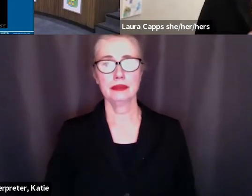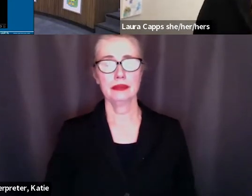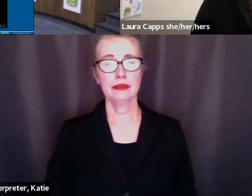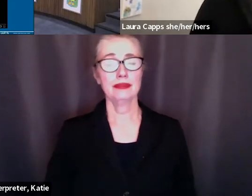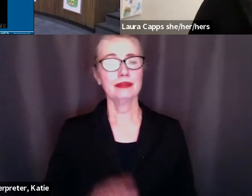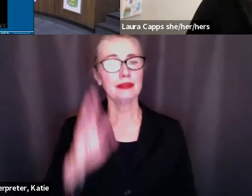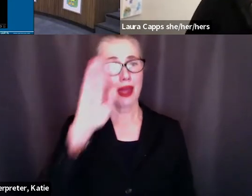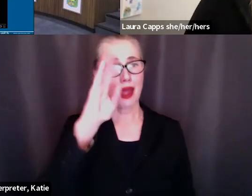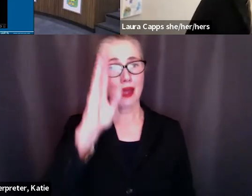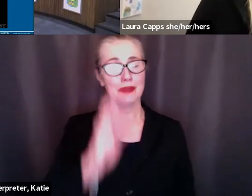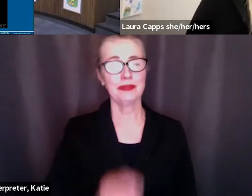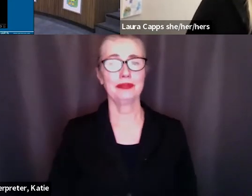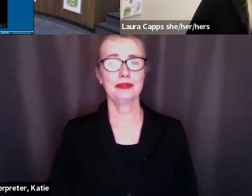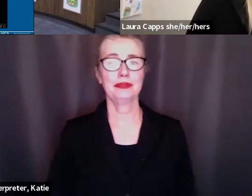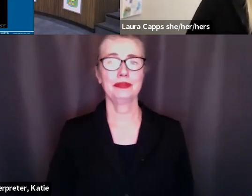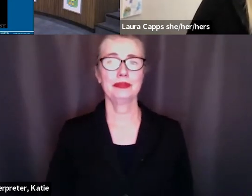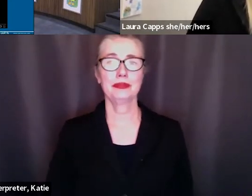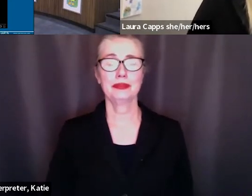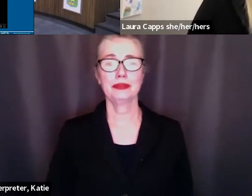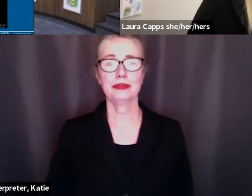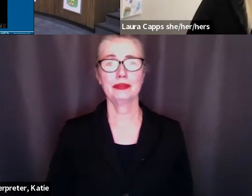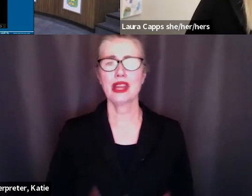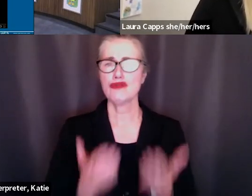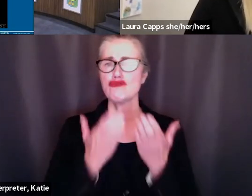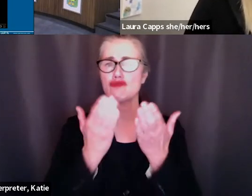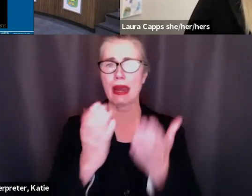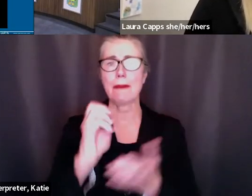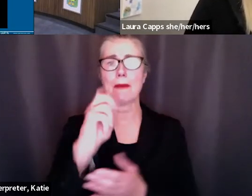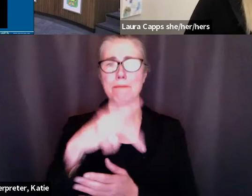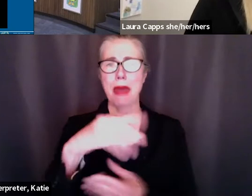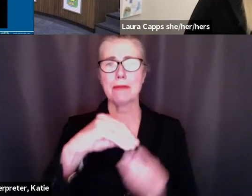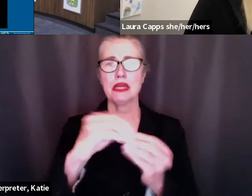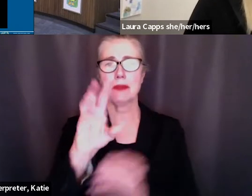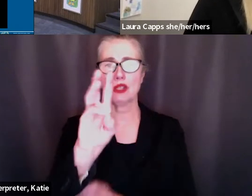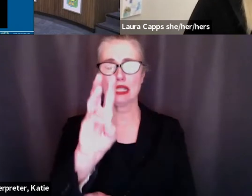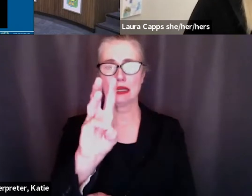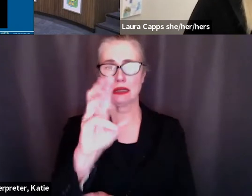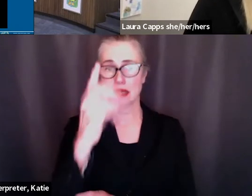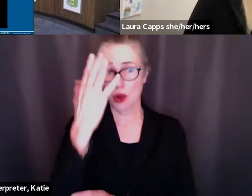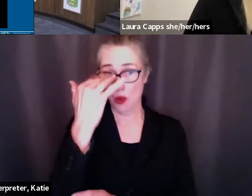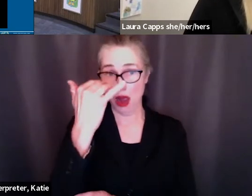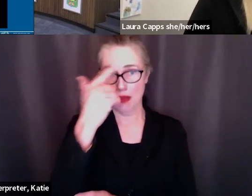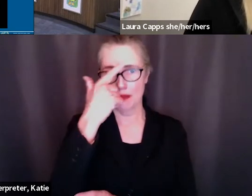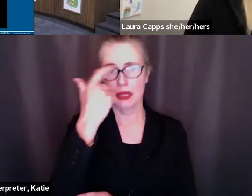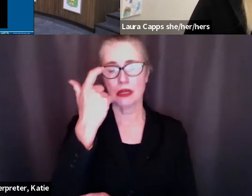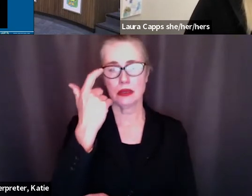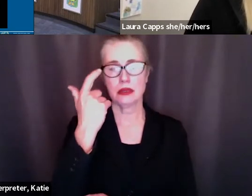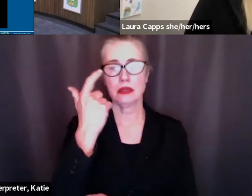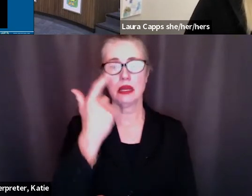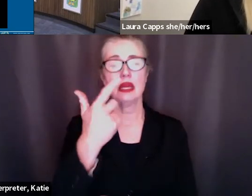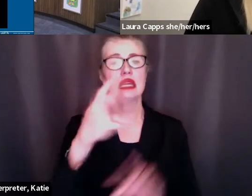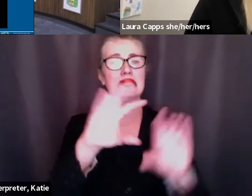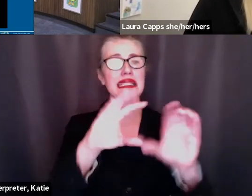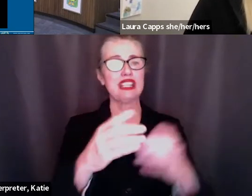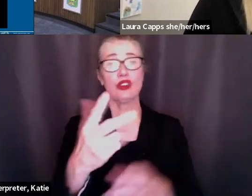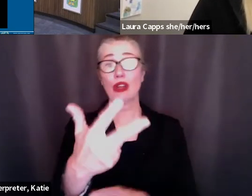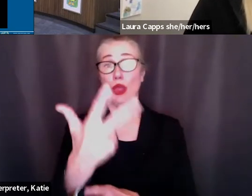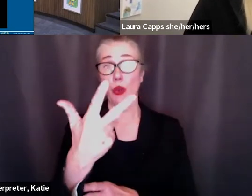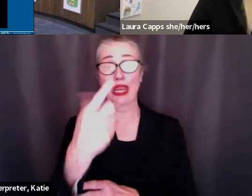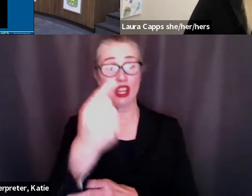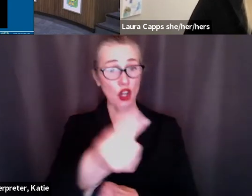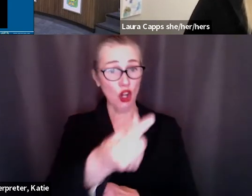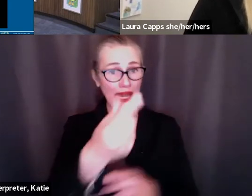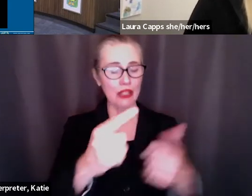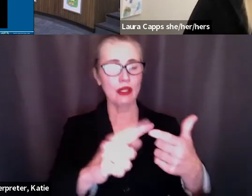hi um i recommend map six mostly due to the fact that it has three districts in goleta three